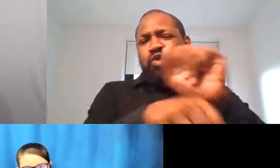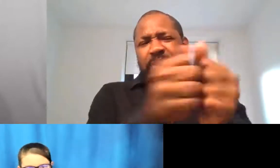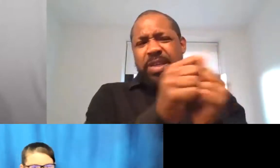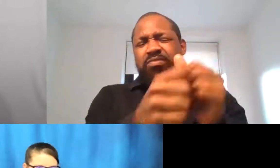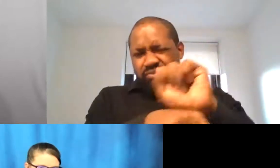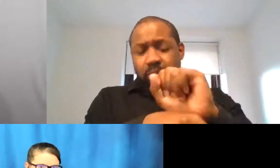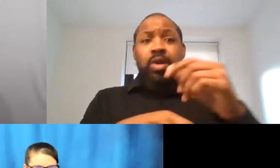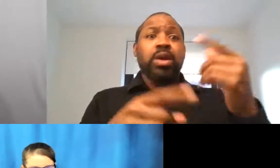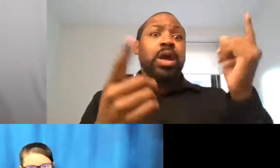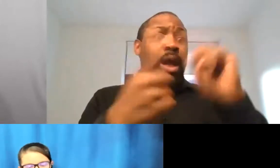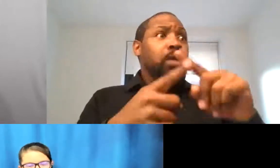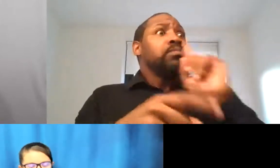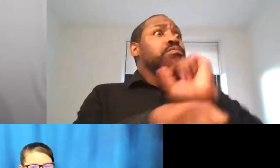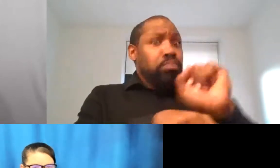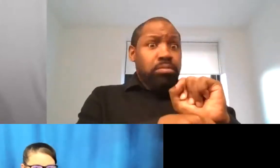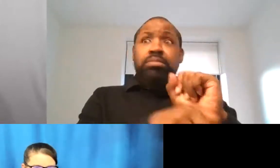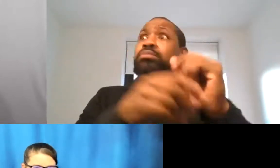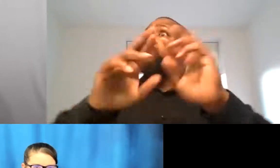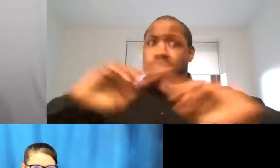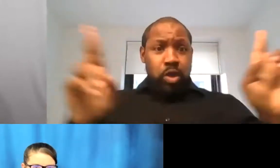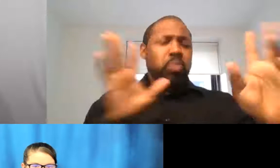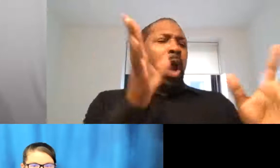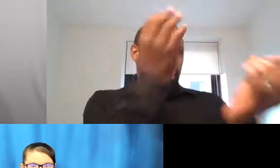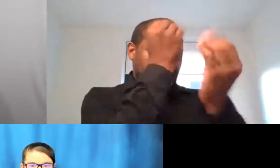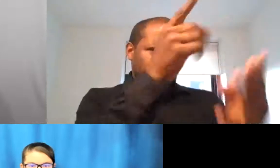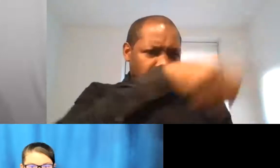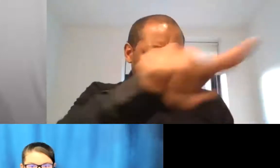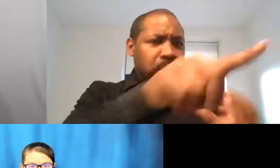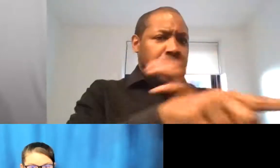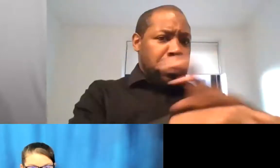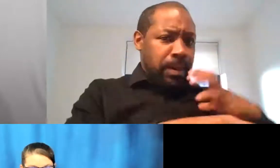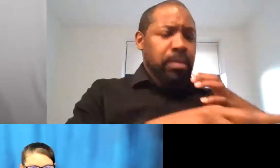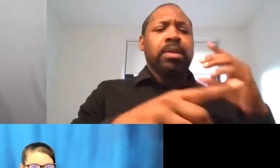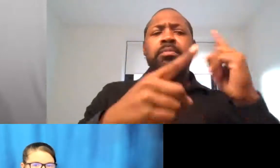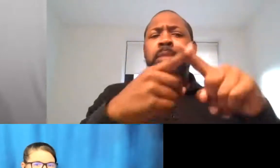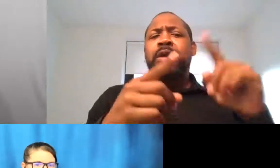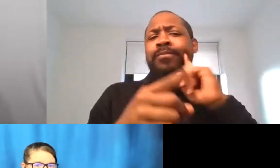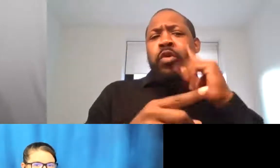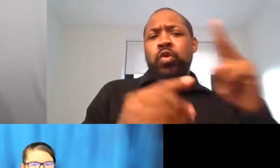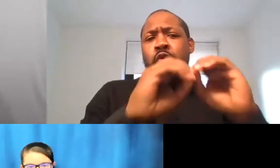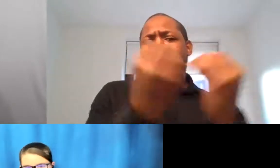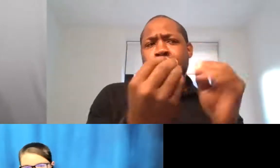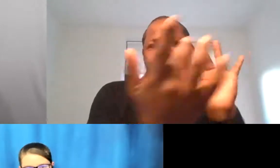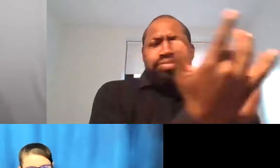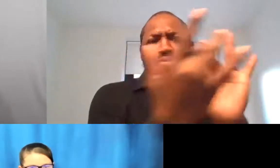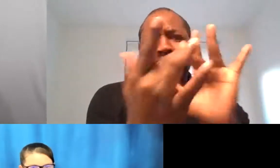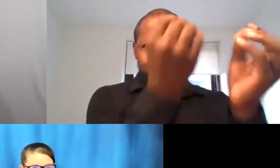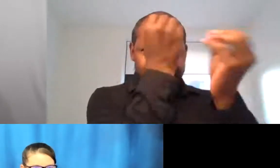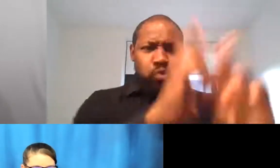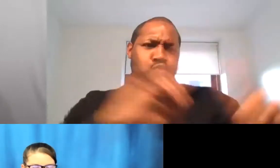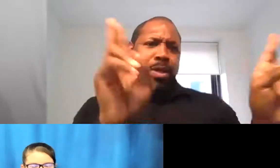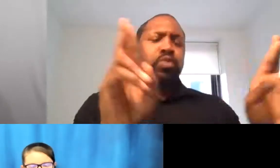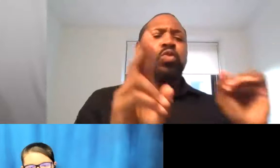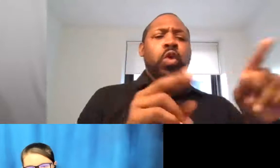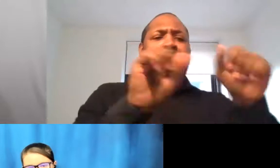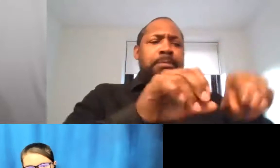Bethany, Holly, Lindsay, myself, we're all working on this project. And once something is ready, we will let the commissioners here